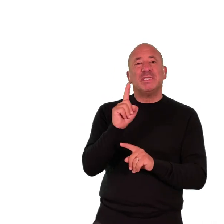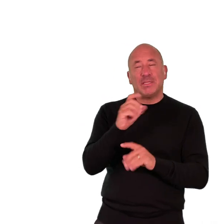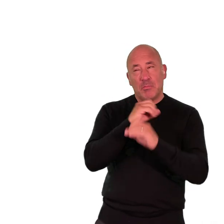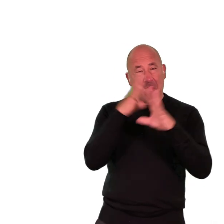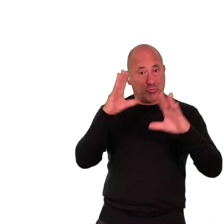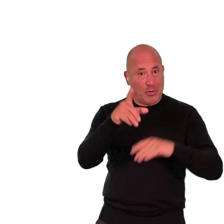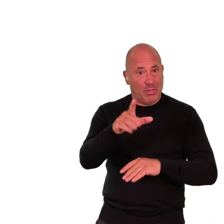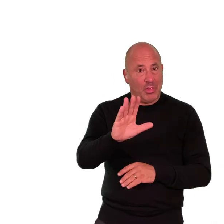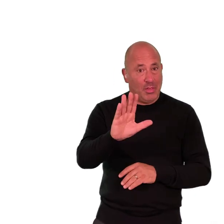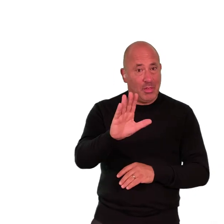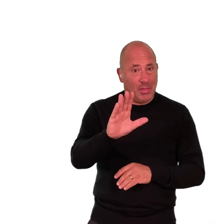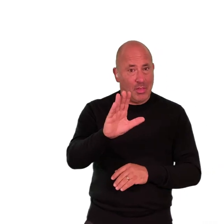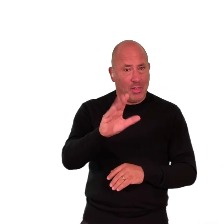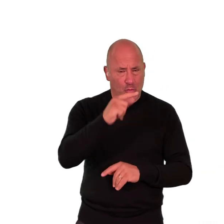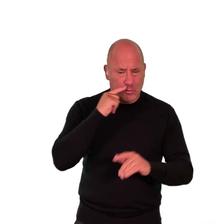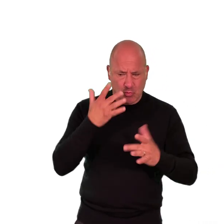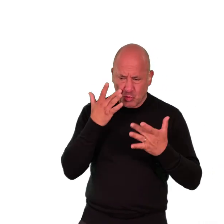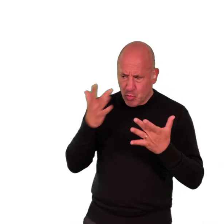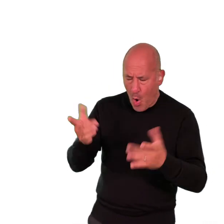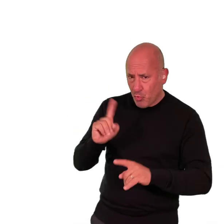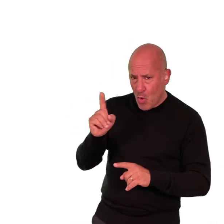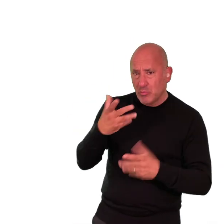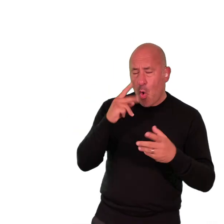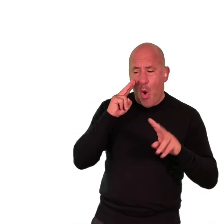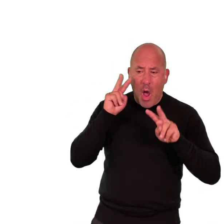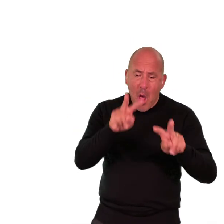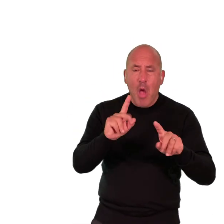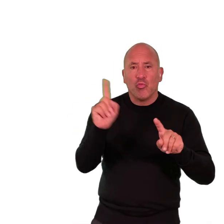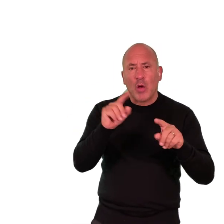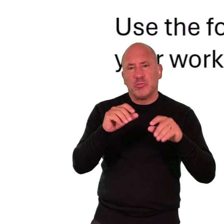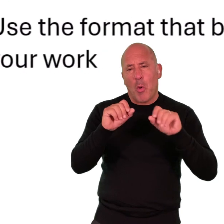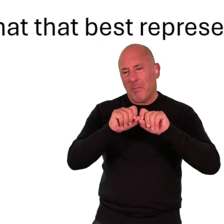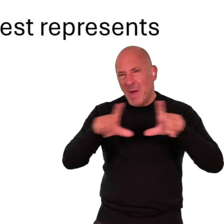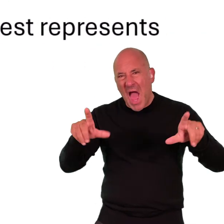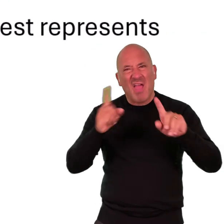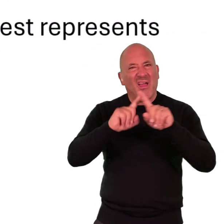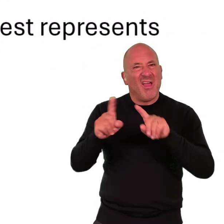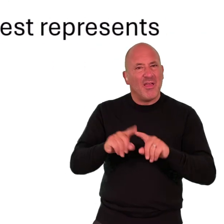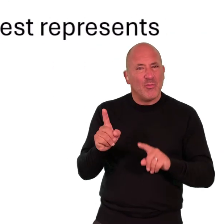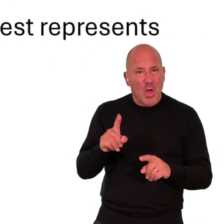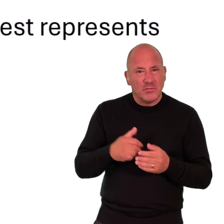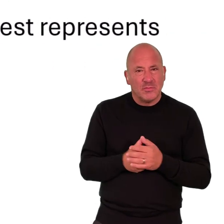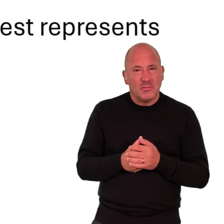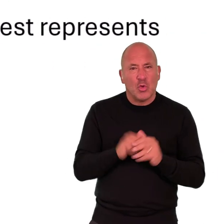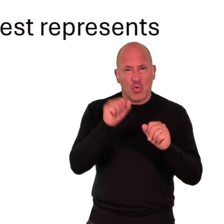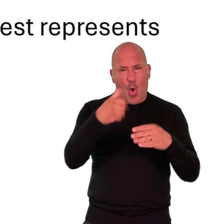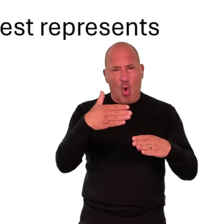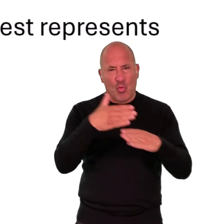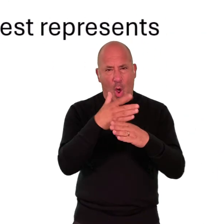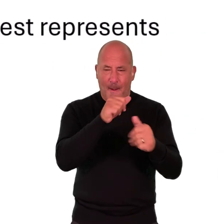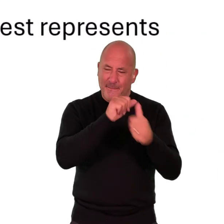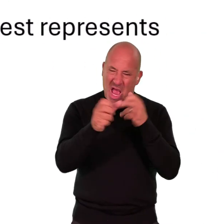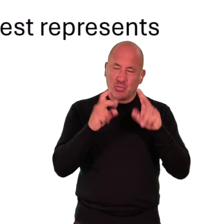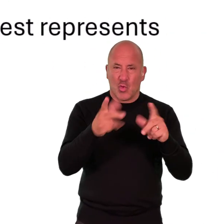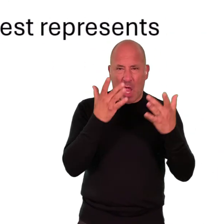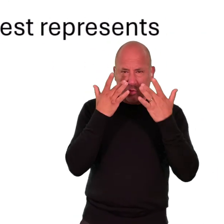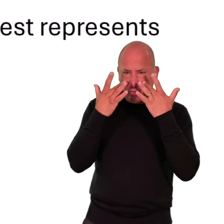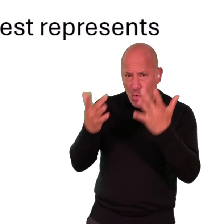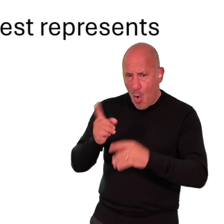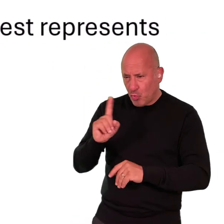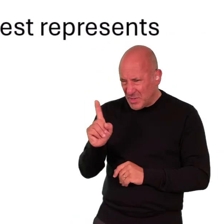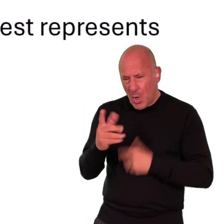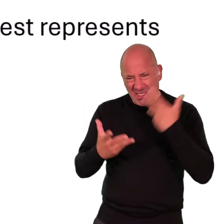best way to illustrate your work or describe it? And think about the format that best represents your work. Is it a video,